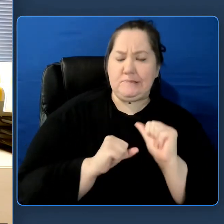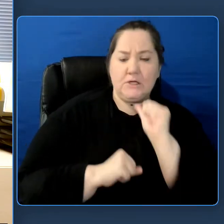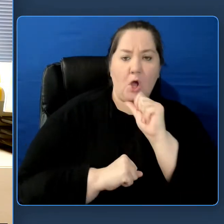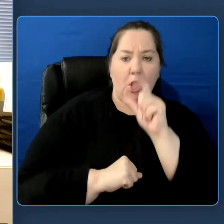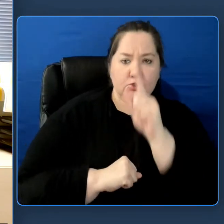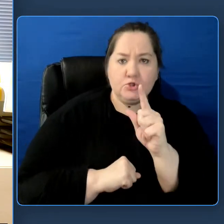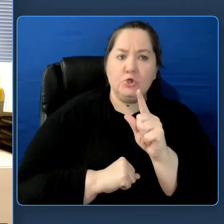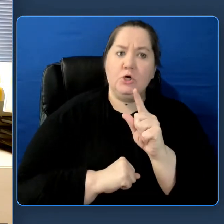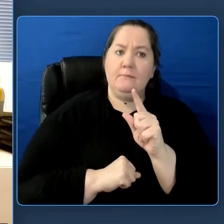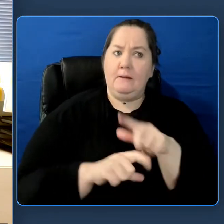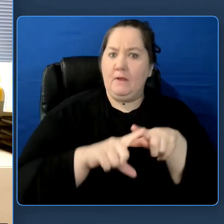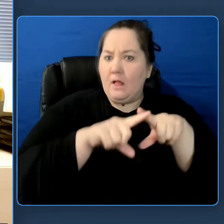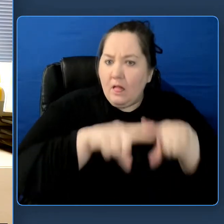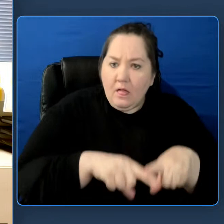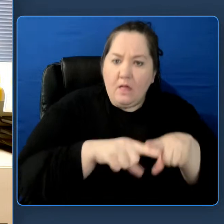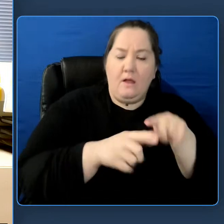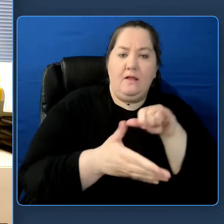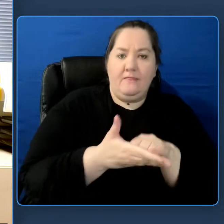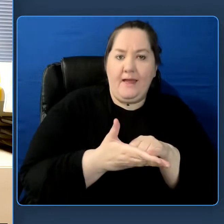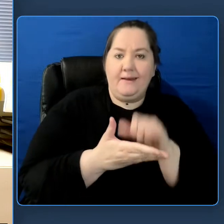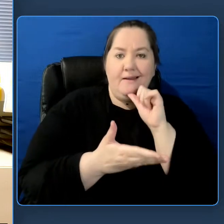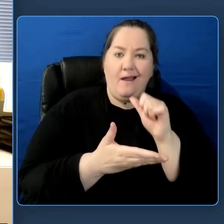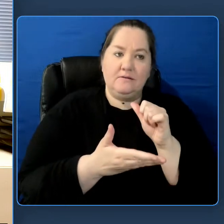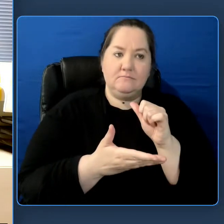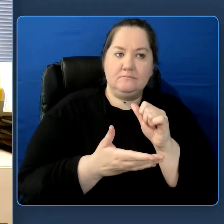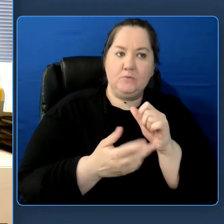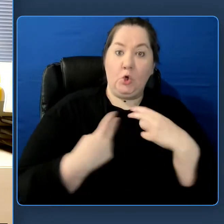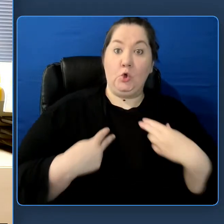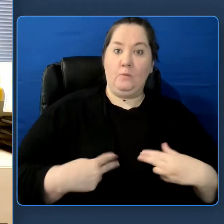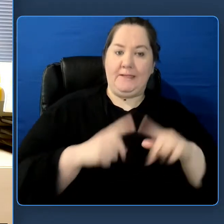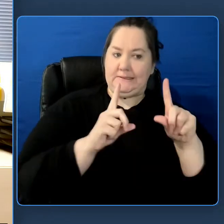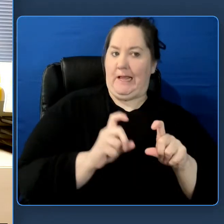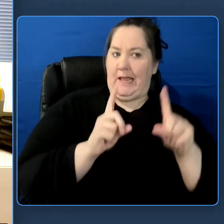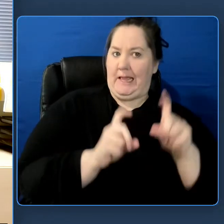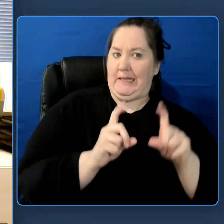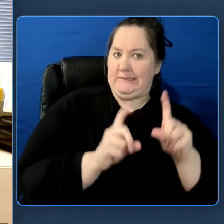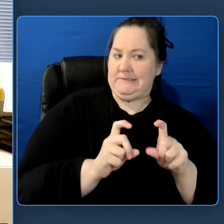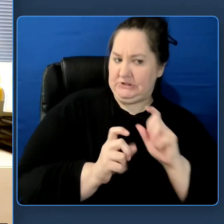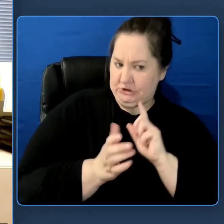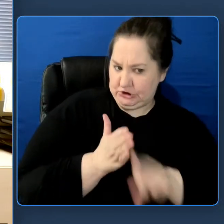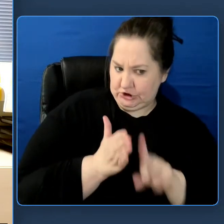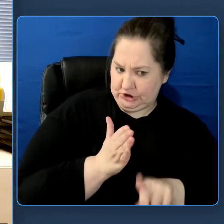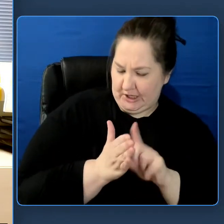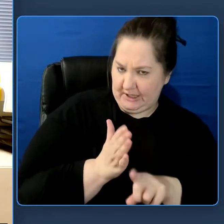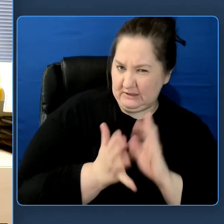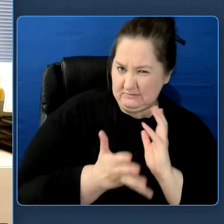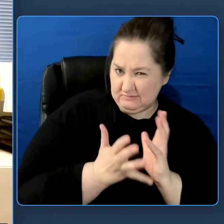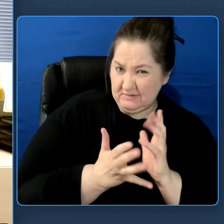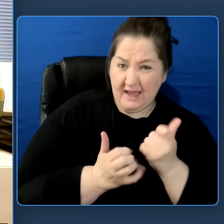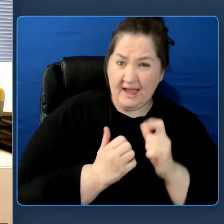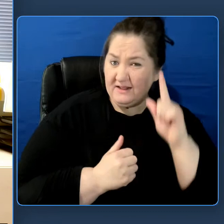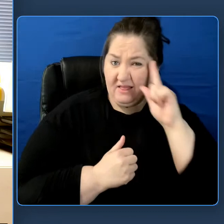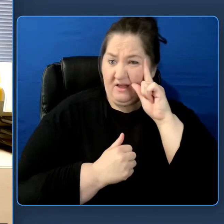that and not do the human testing. Does anybody have any thoughts on that?